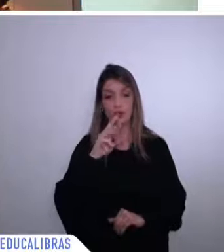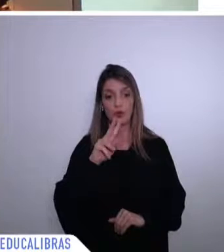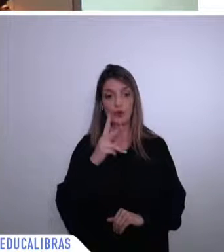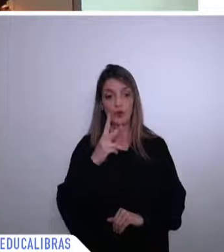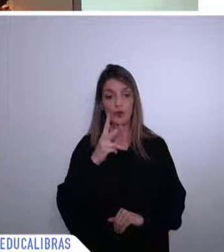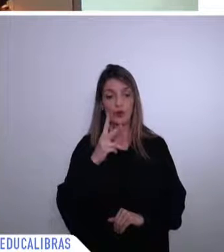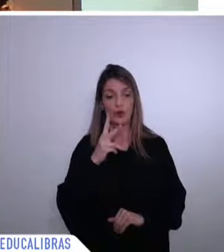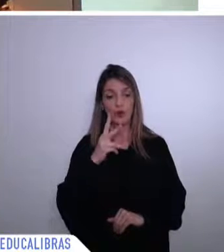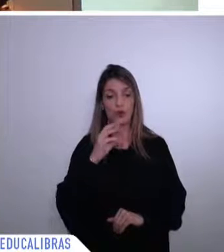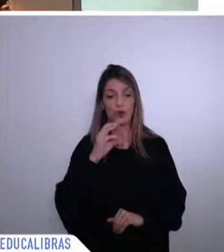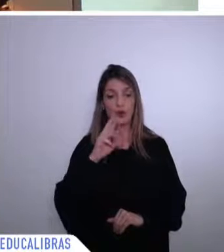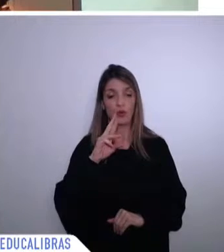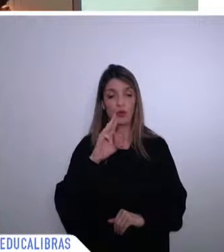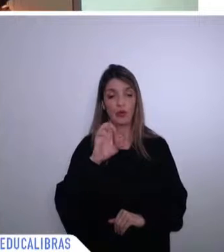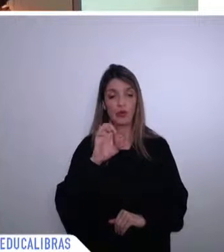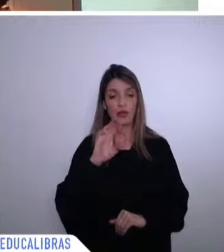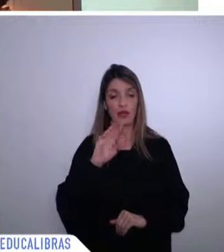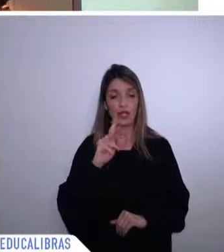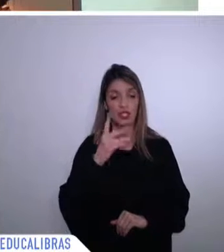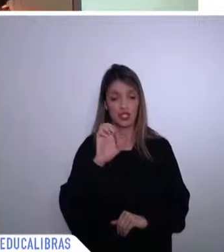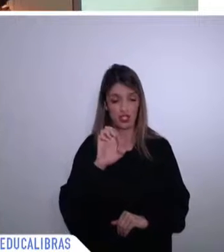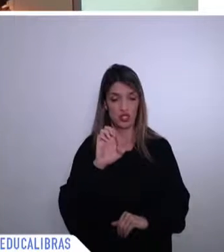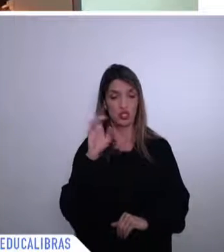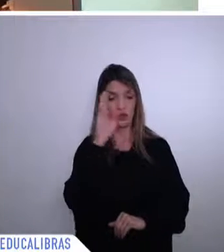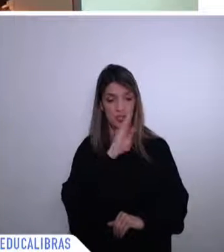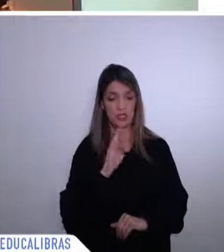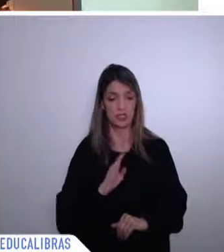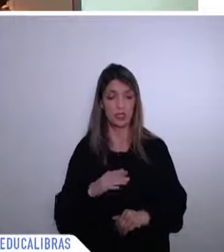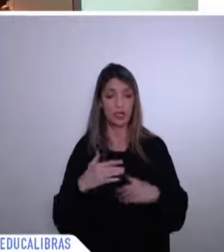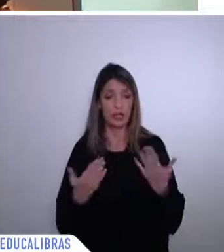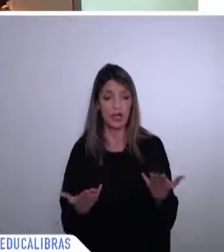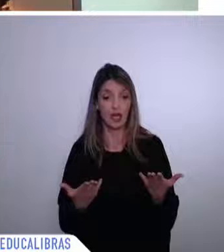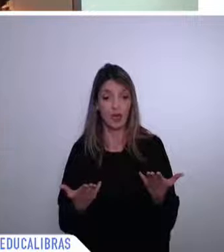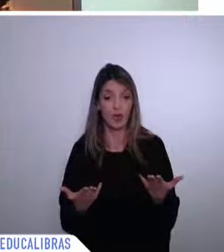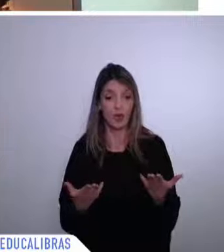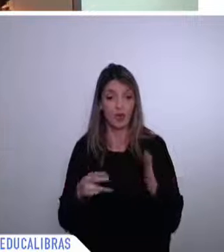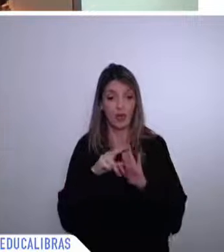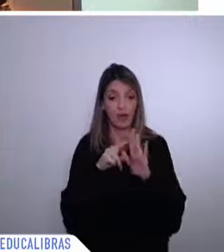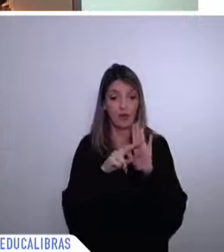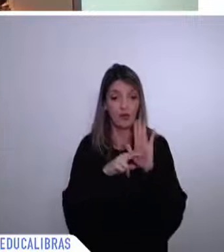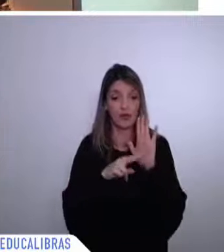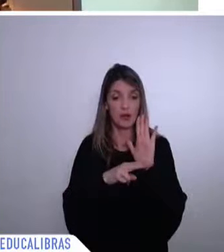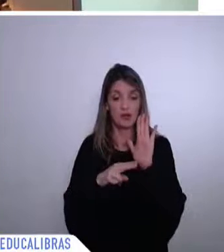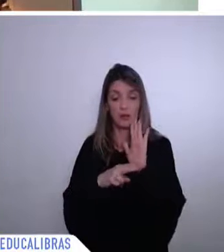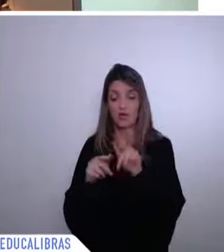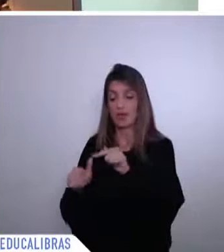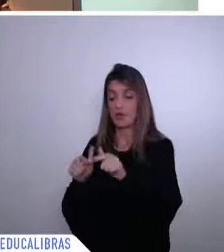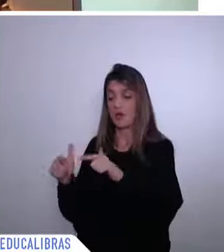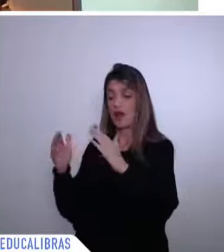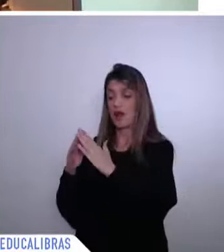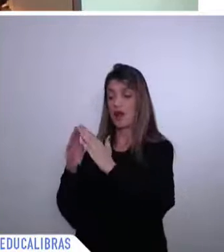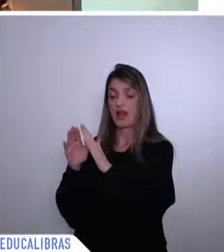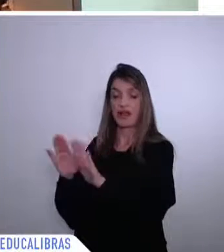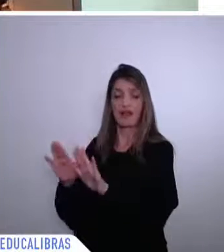The number of children who are in daycare in Brazil, for example. So the domesticity norm